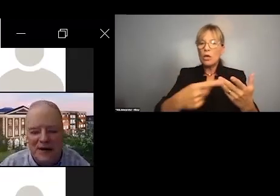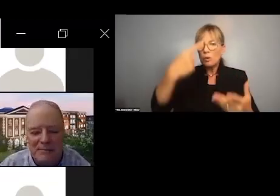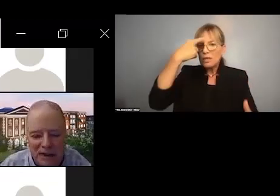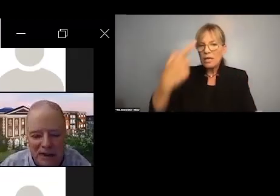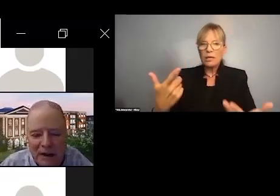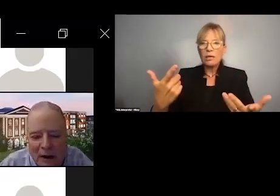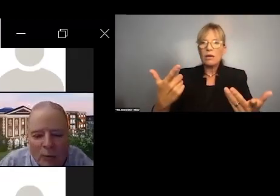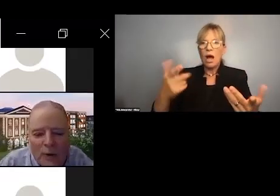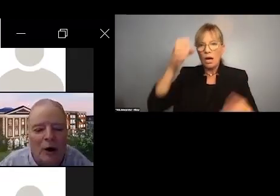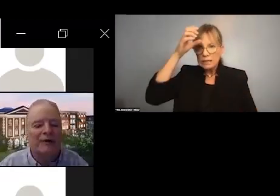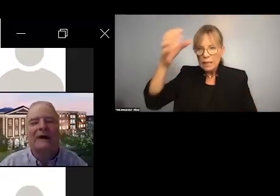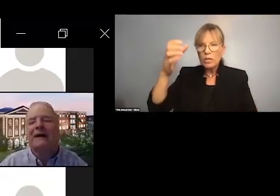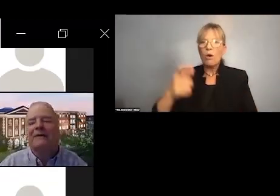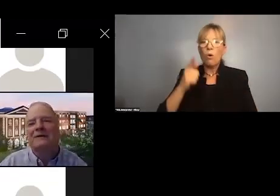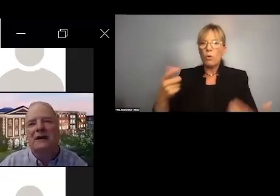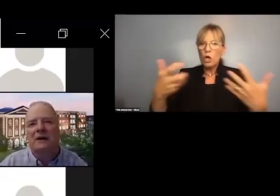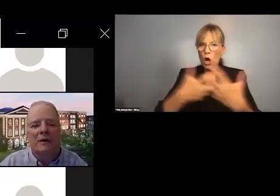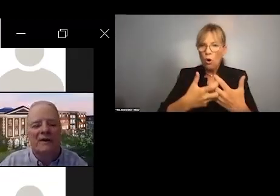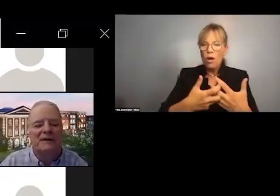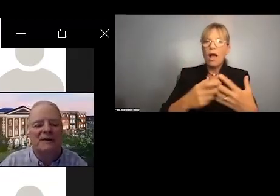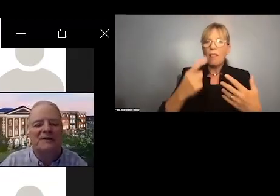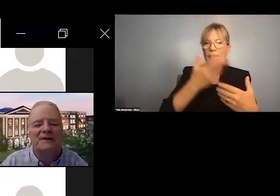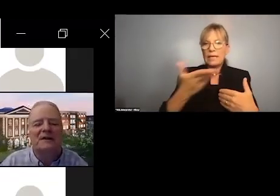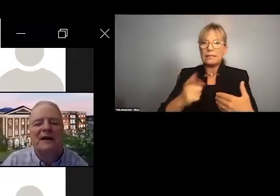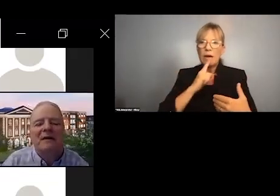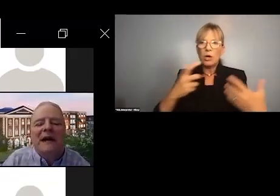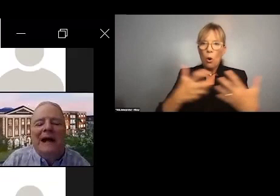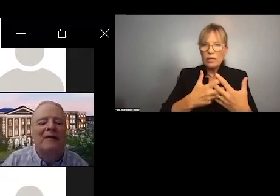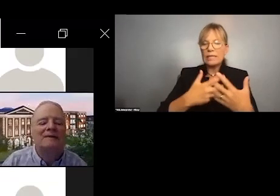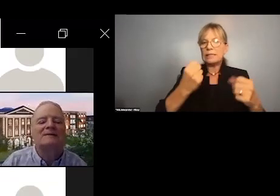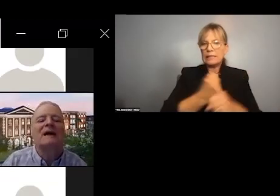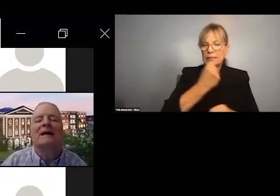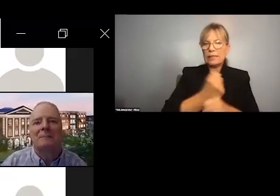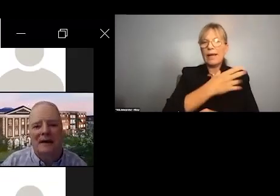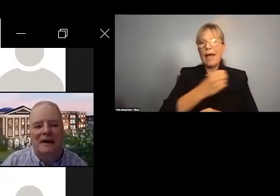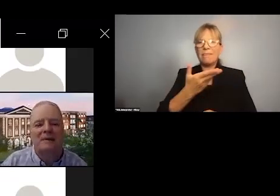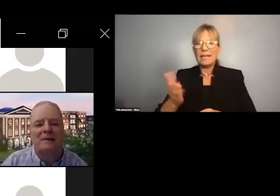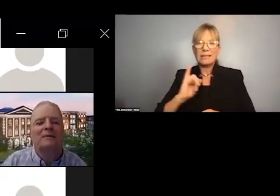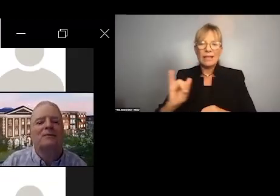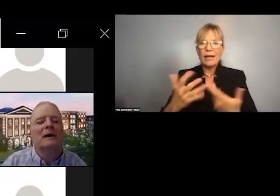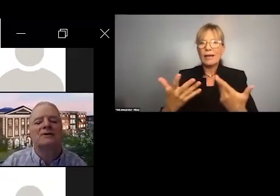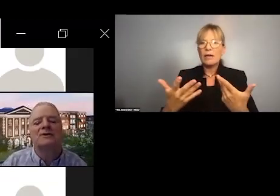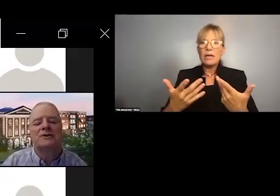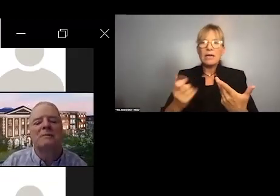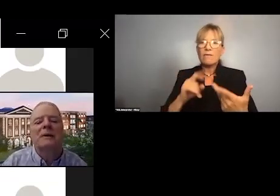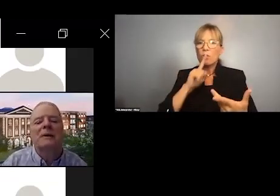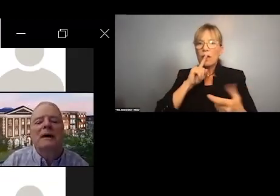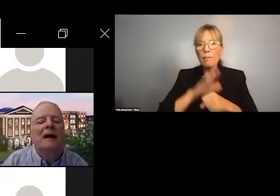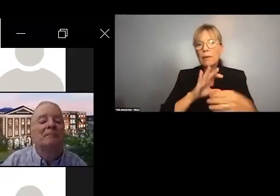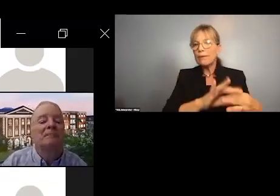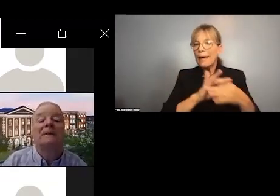think conceptually would go with it and things that go with it statistically, and things like being in a committed